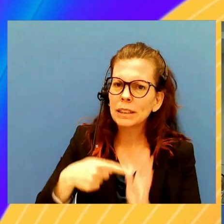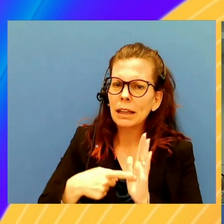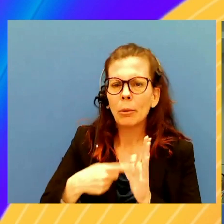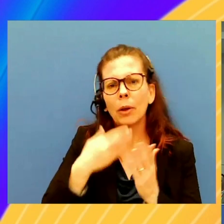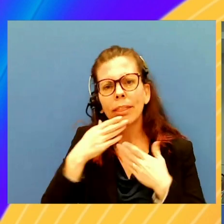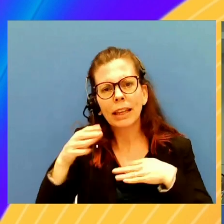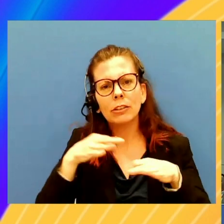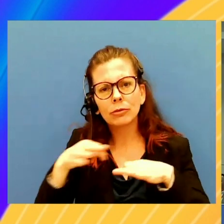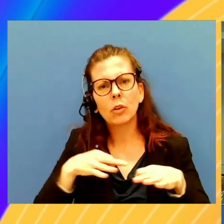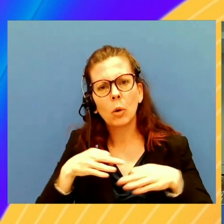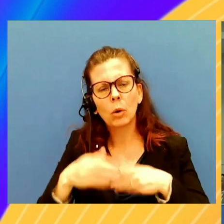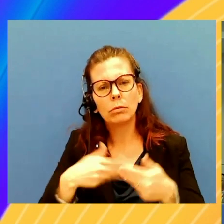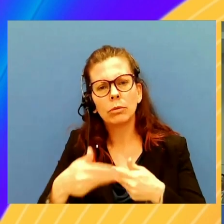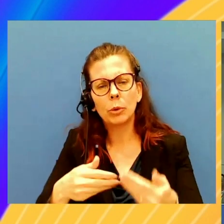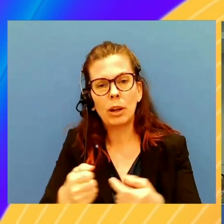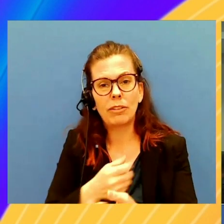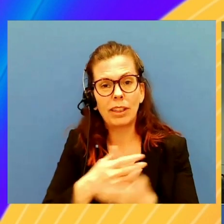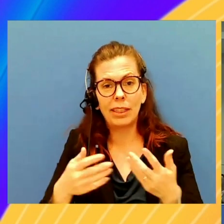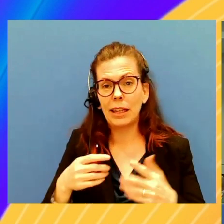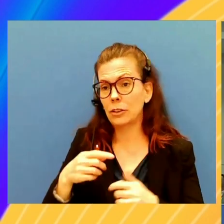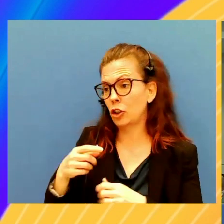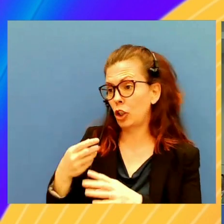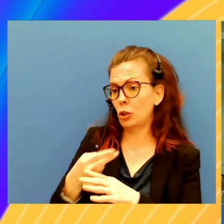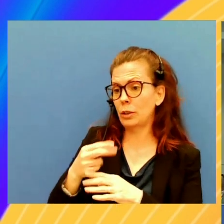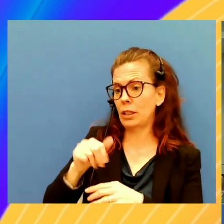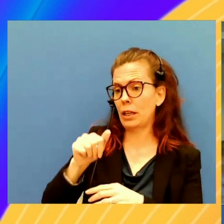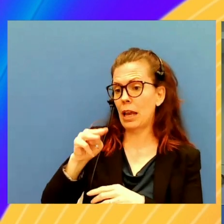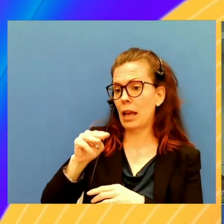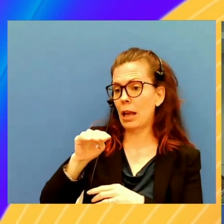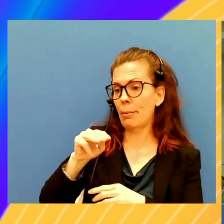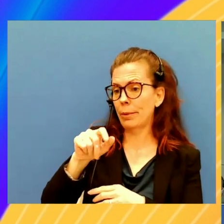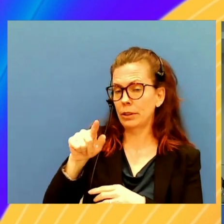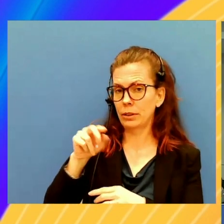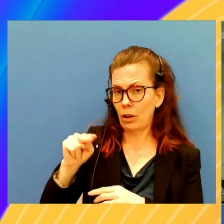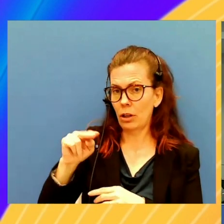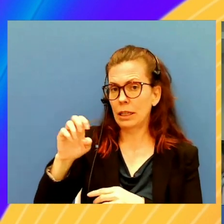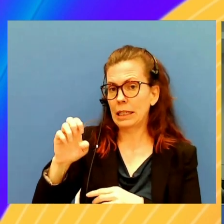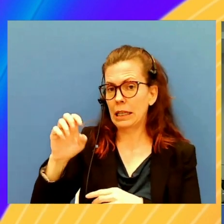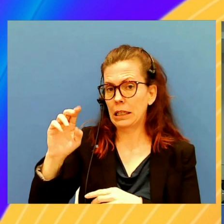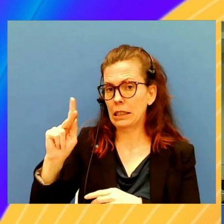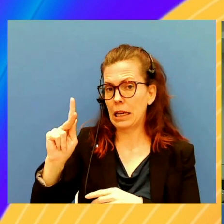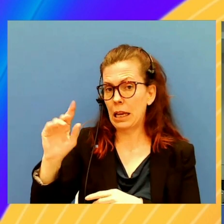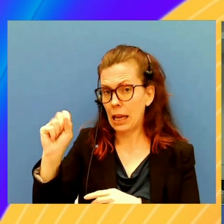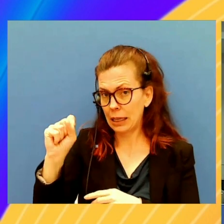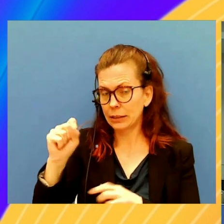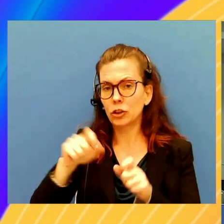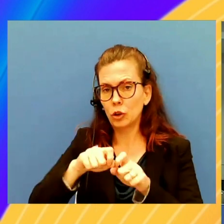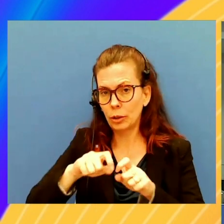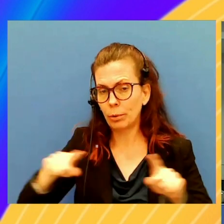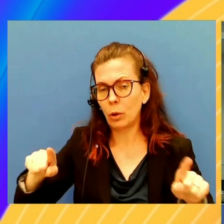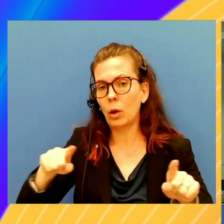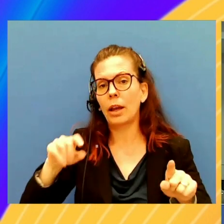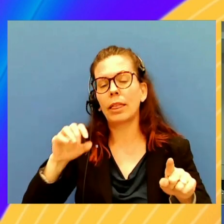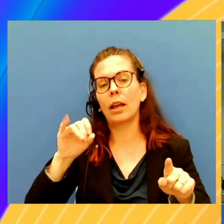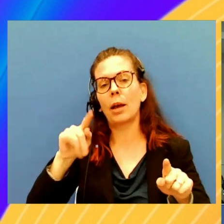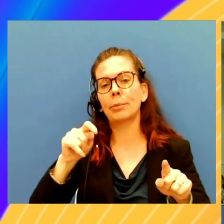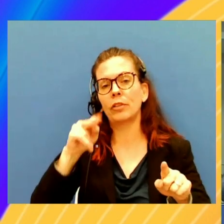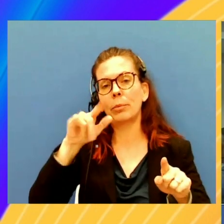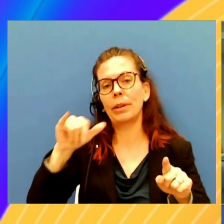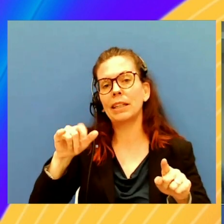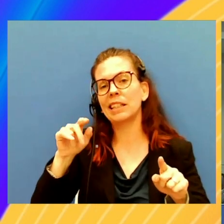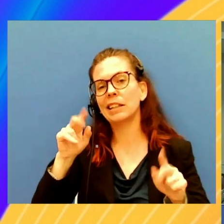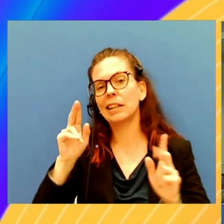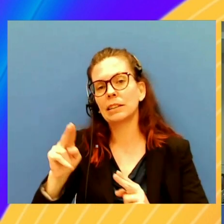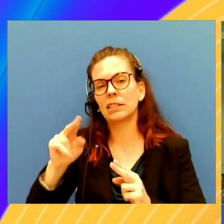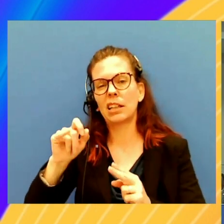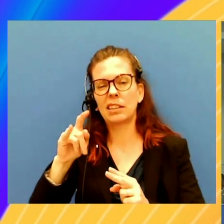all of it. So you're using Amazon EKS to deploy the Observability Accelerator for Terraform into your account